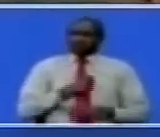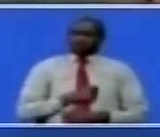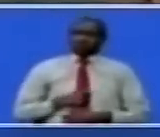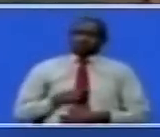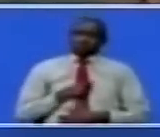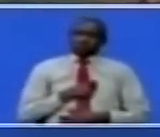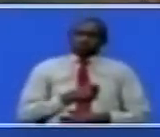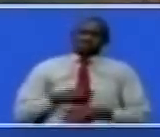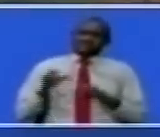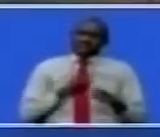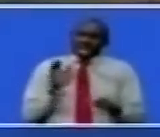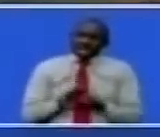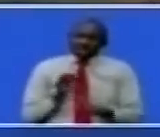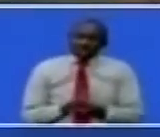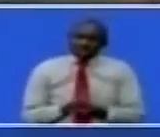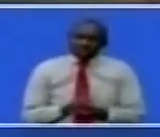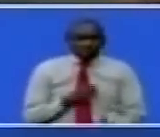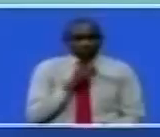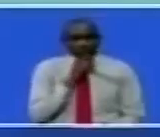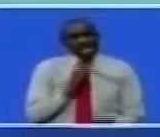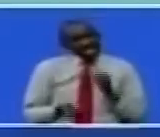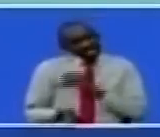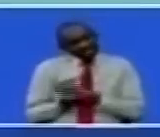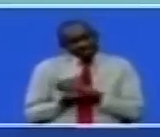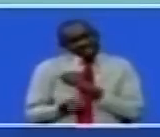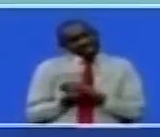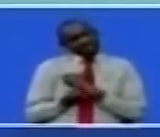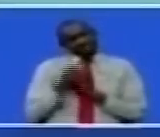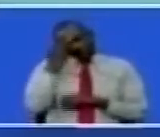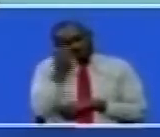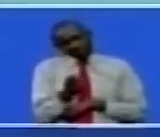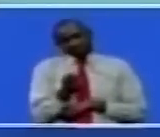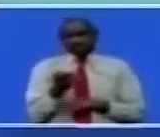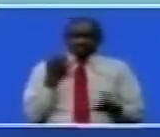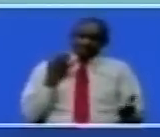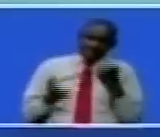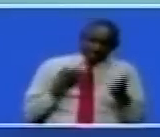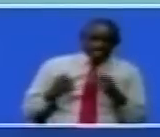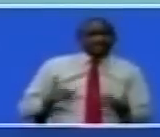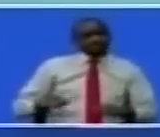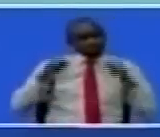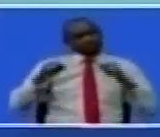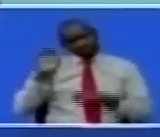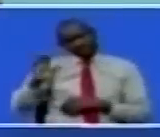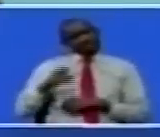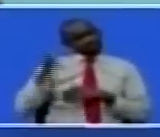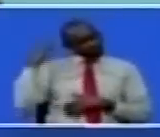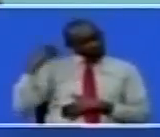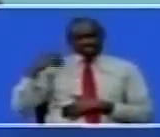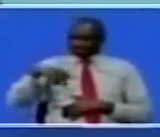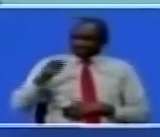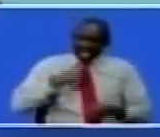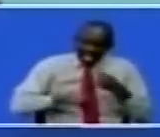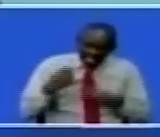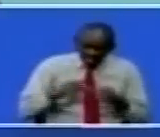na masaibu yaliyomkumba, huku akielezea sababu ambazo huenda zilichangia wakubwa wake wakati huo kuchukua